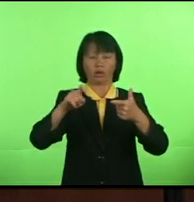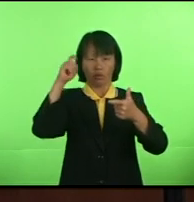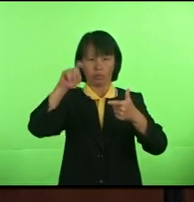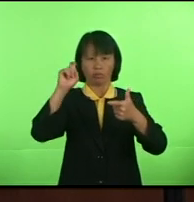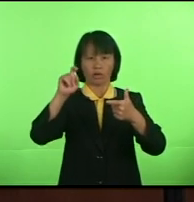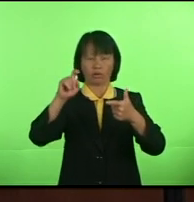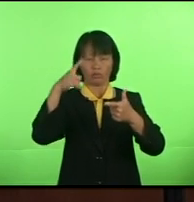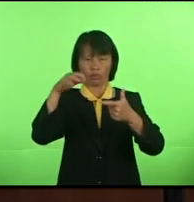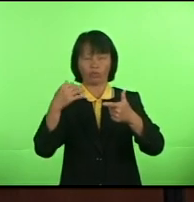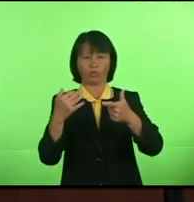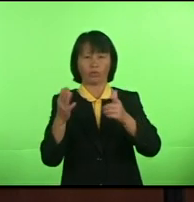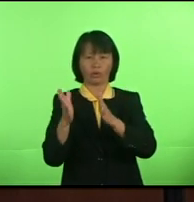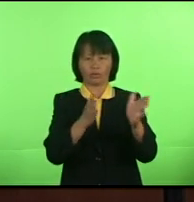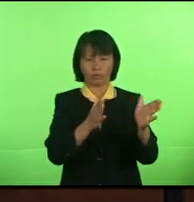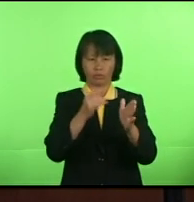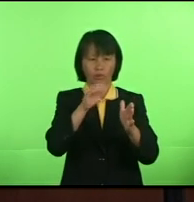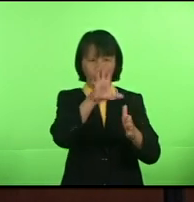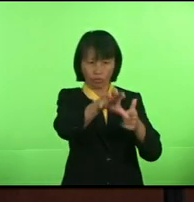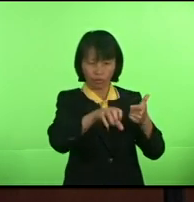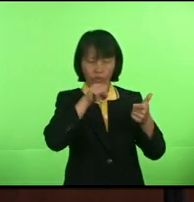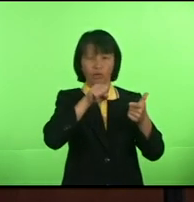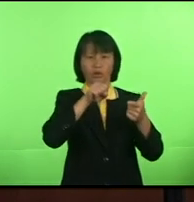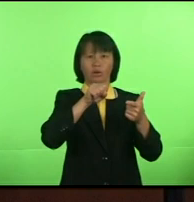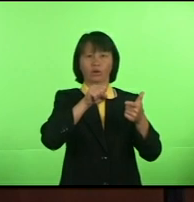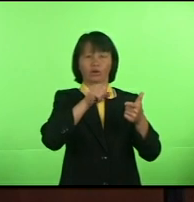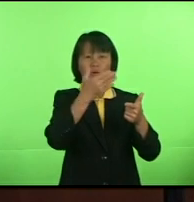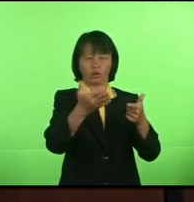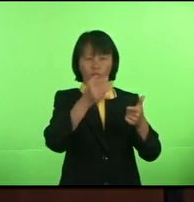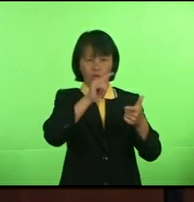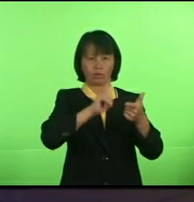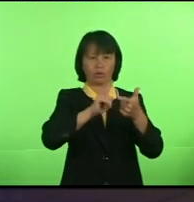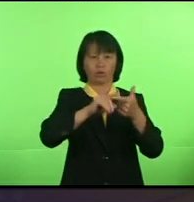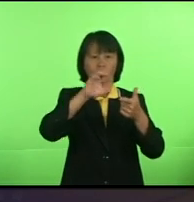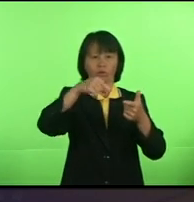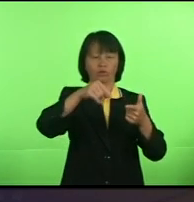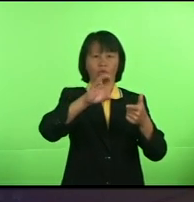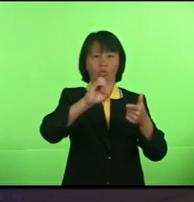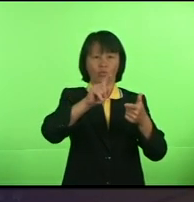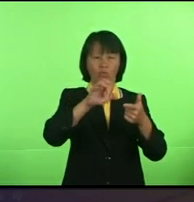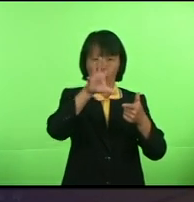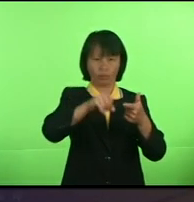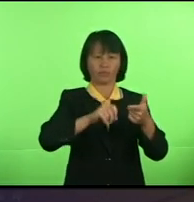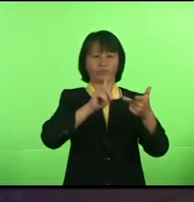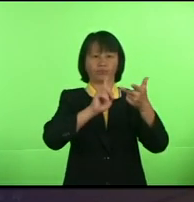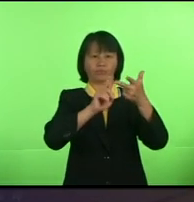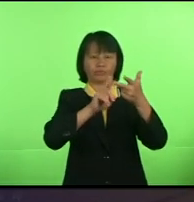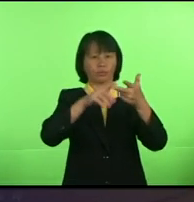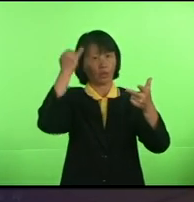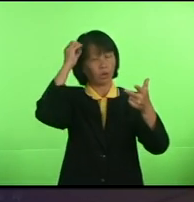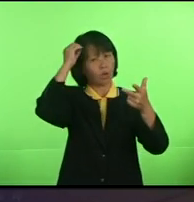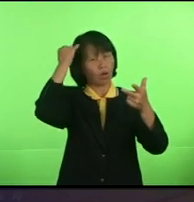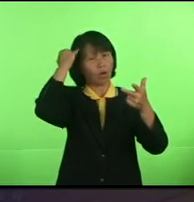always cite where you take the quotation from, or else it can be plagiarism. The next one, opinions